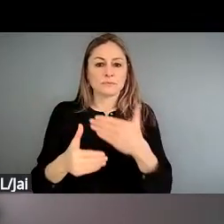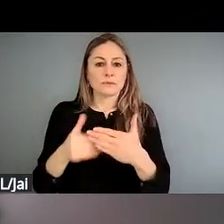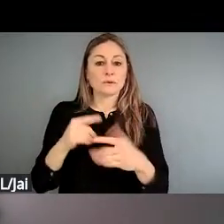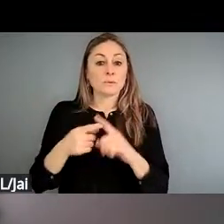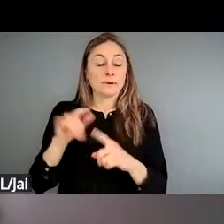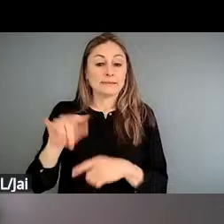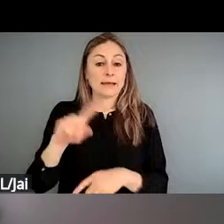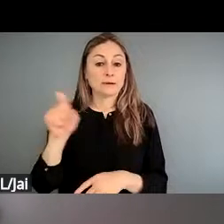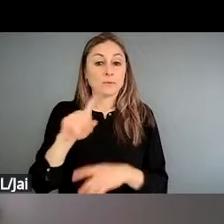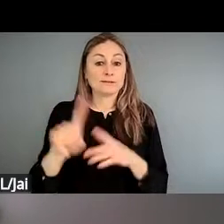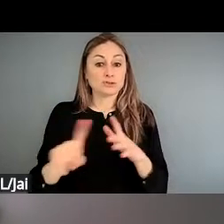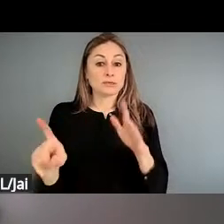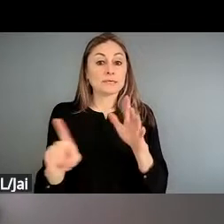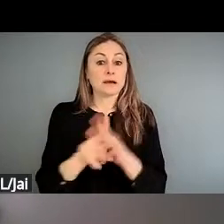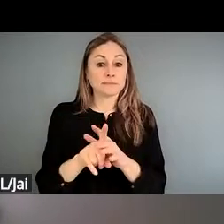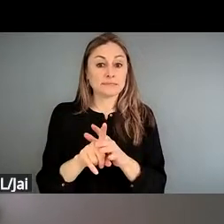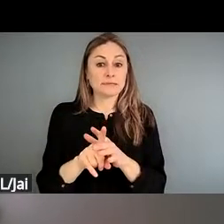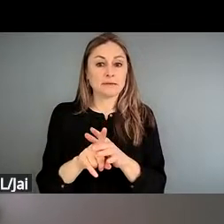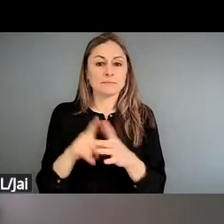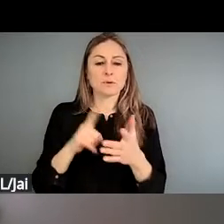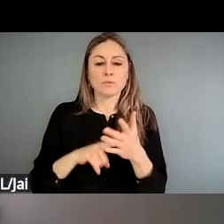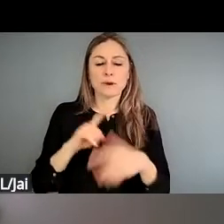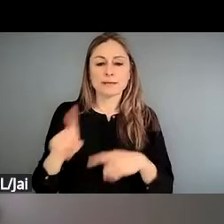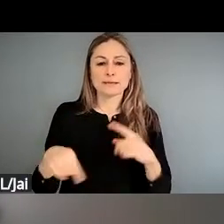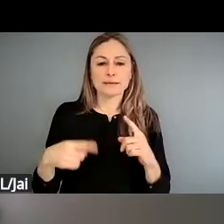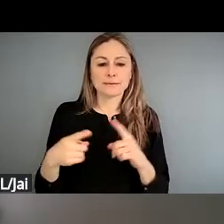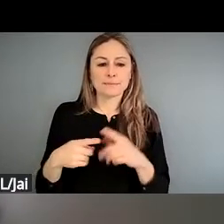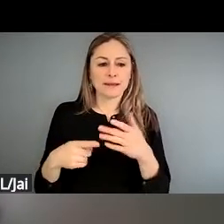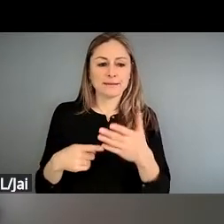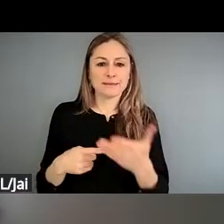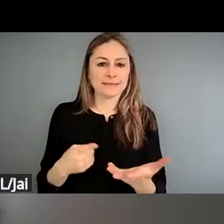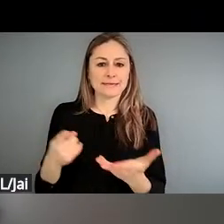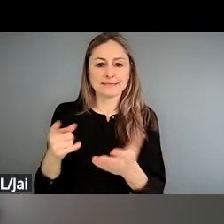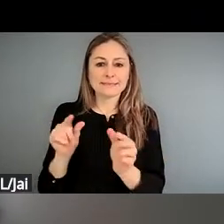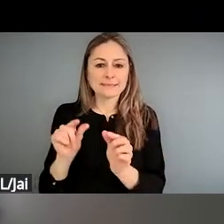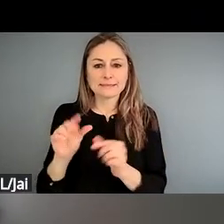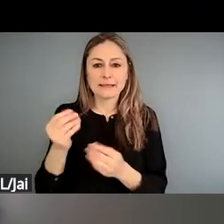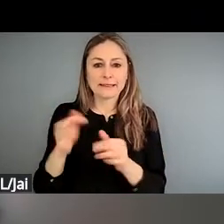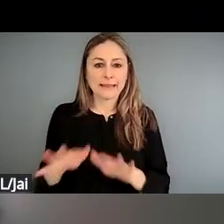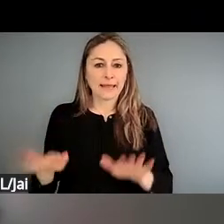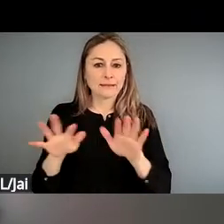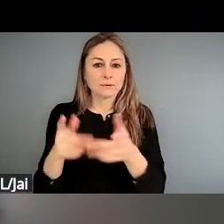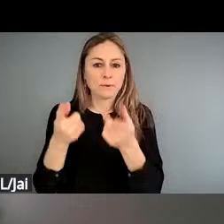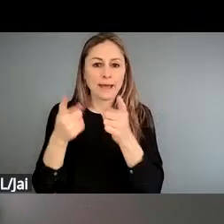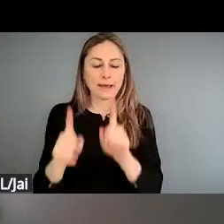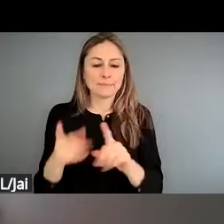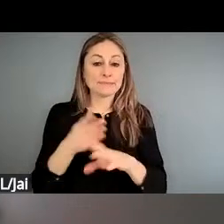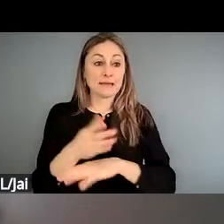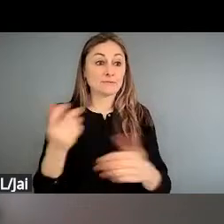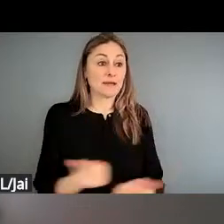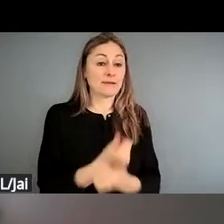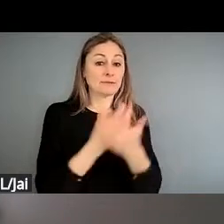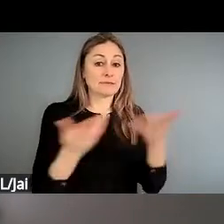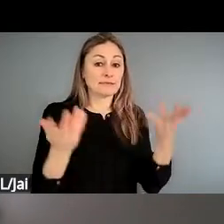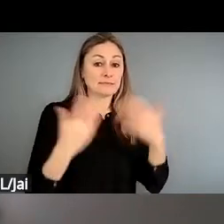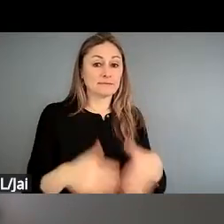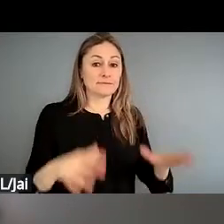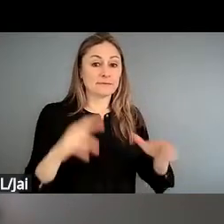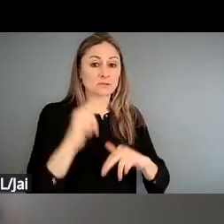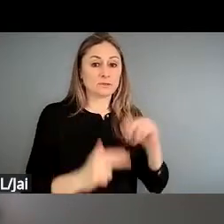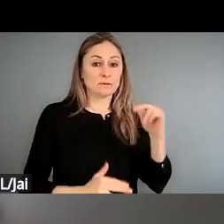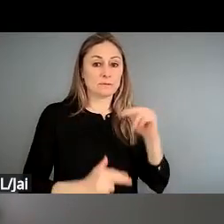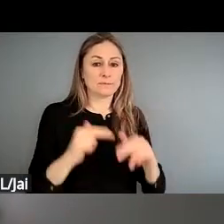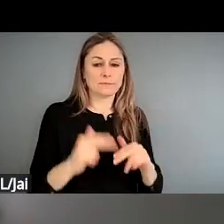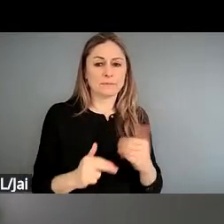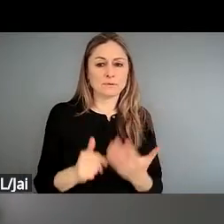comes up, what about this sliver of land? What happens to it after everything is built? Who